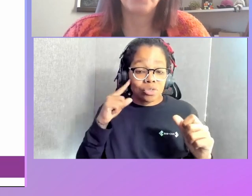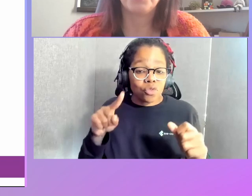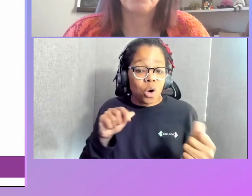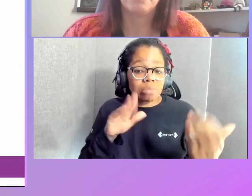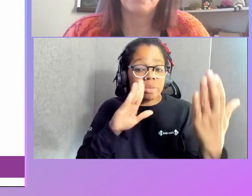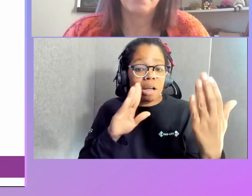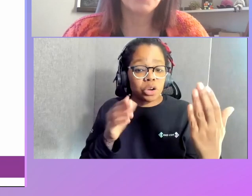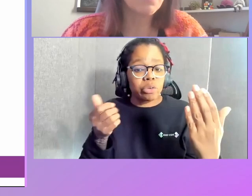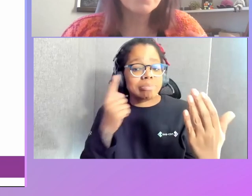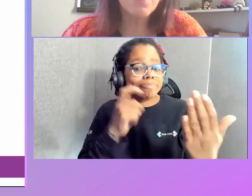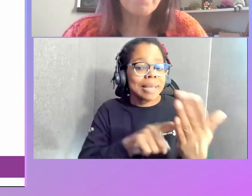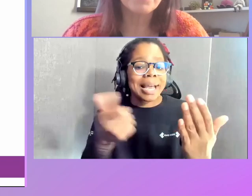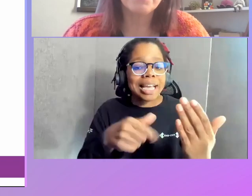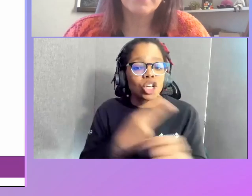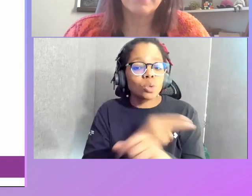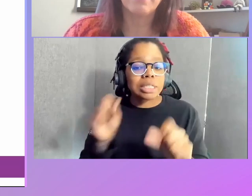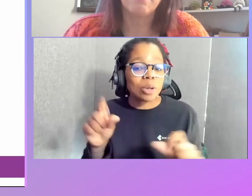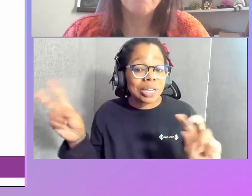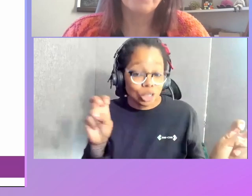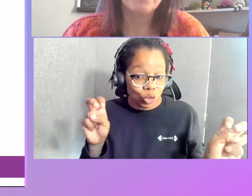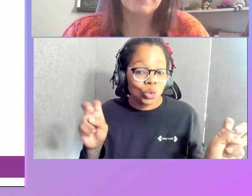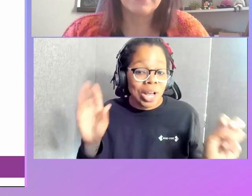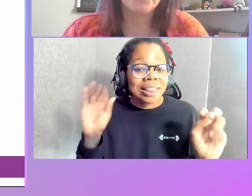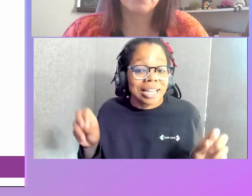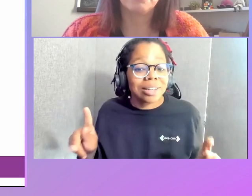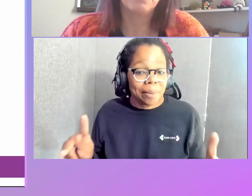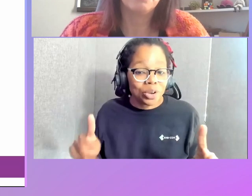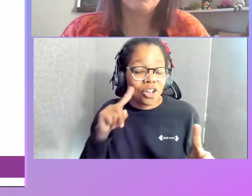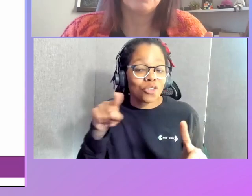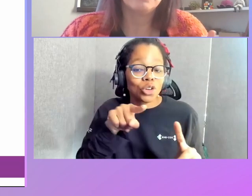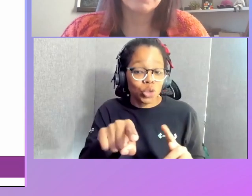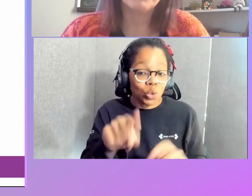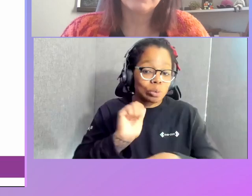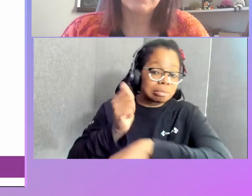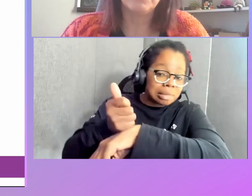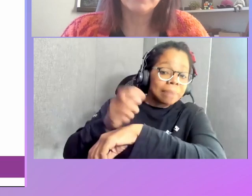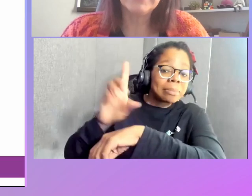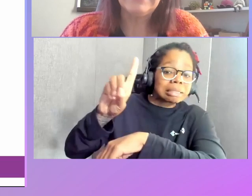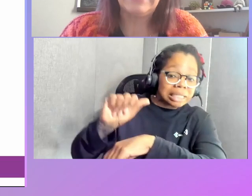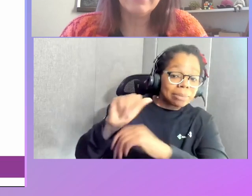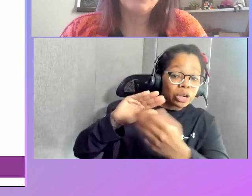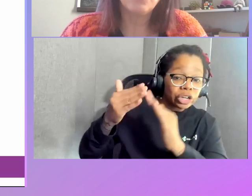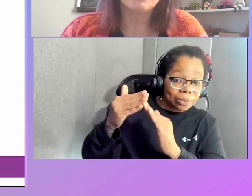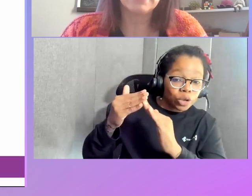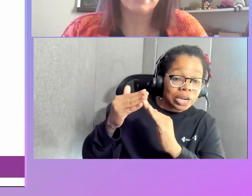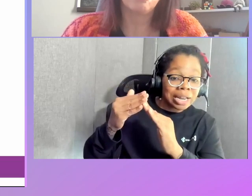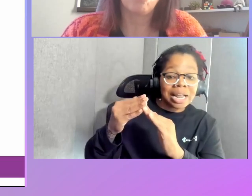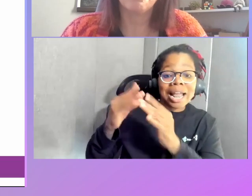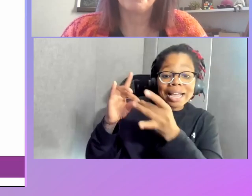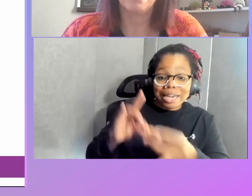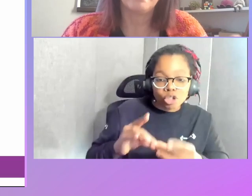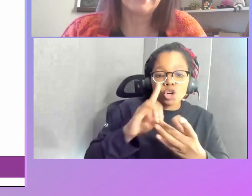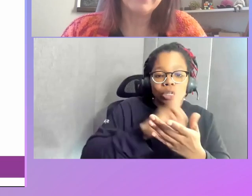usability issue. And so there's an opportunity there for you to position the disability community in your